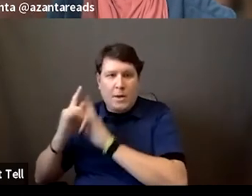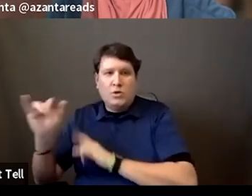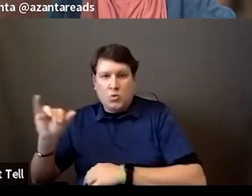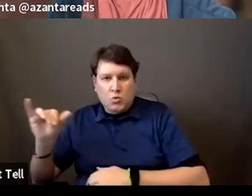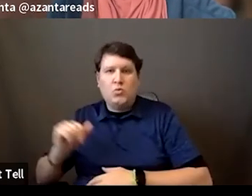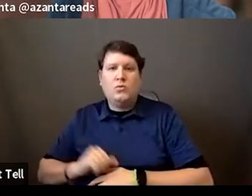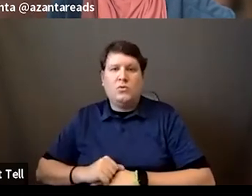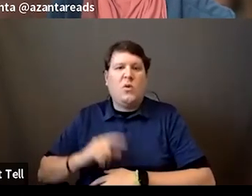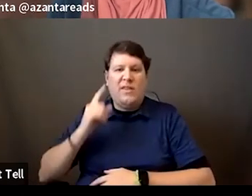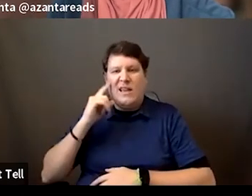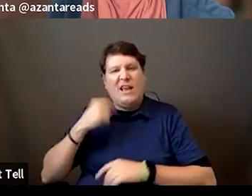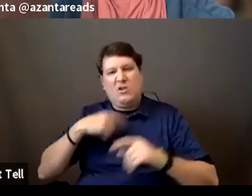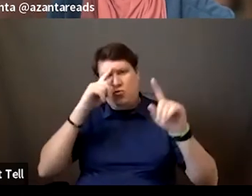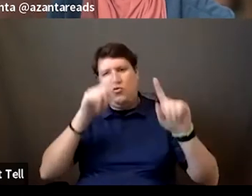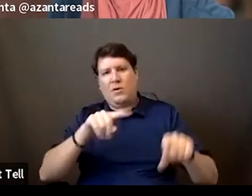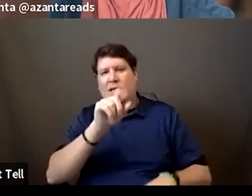to what Danielle said.